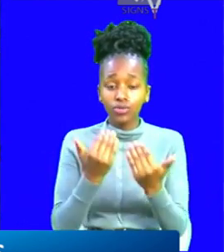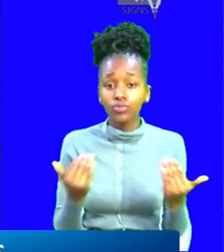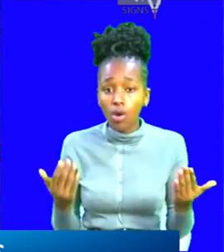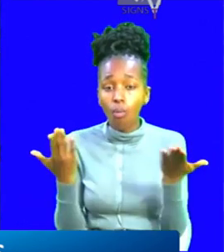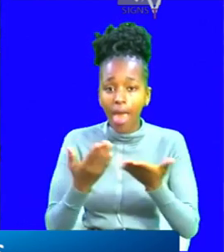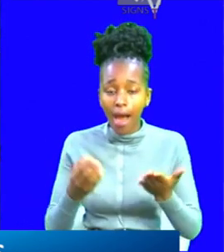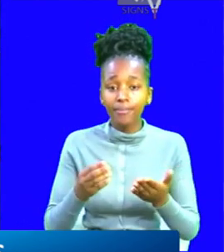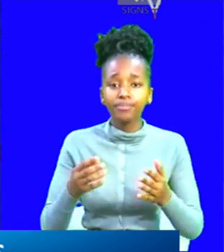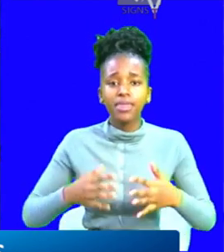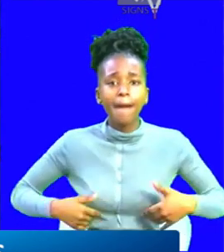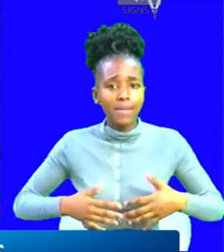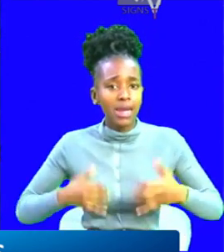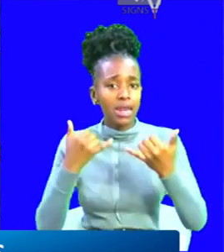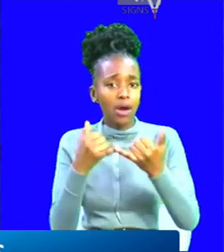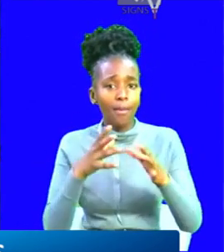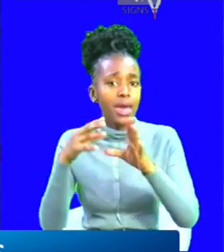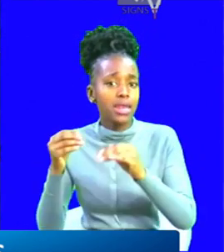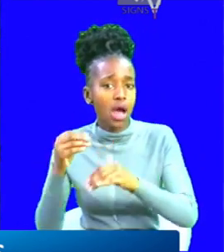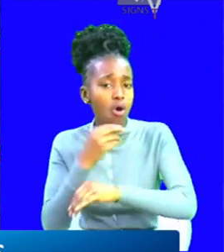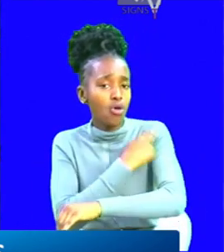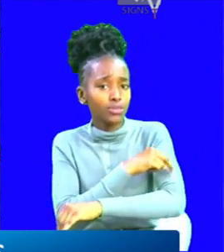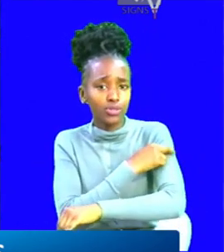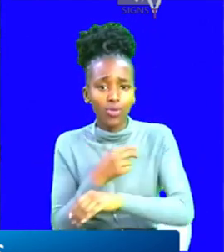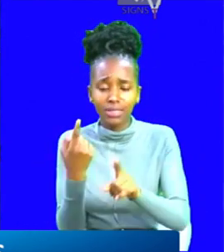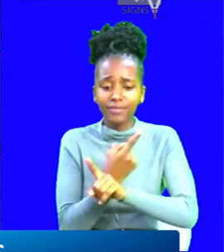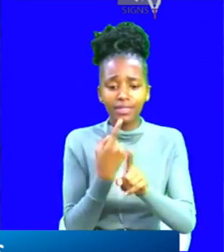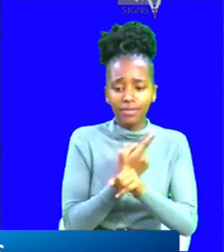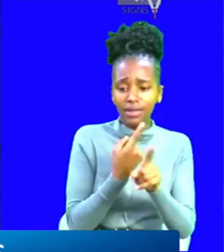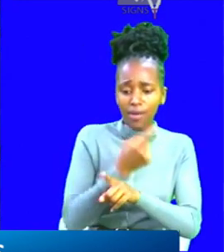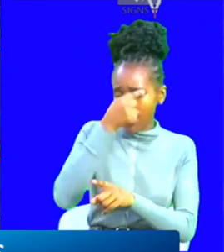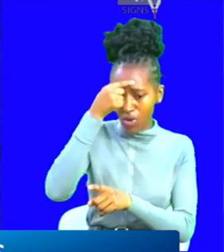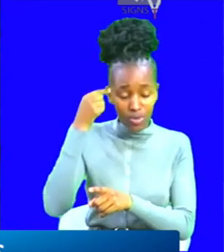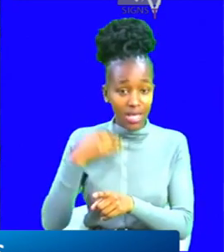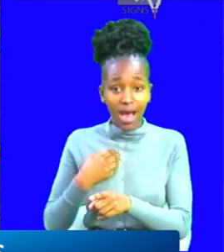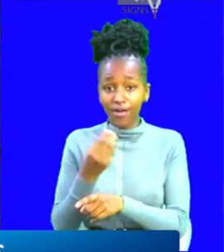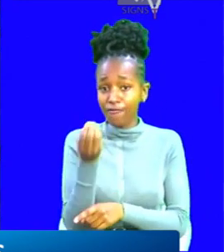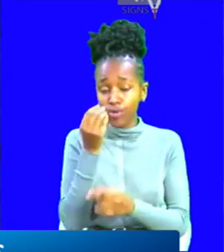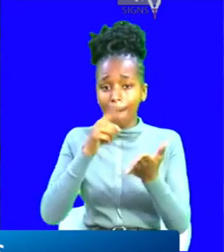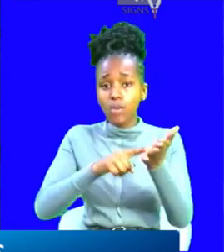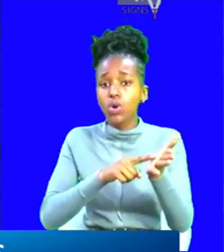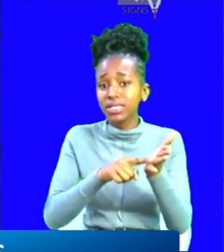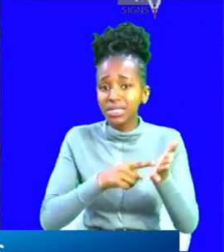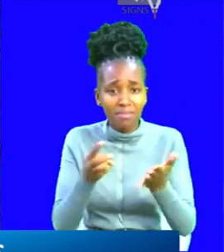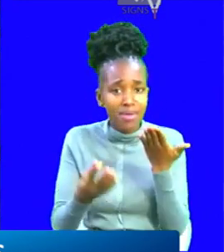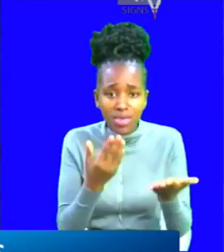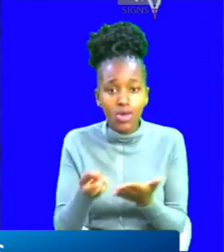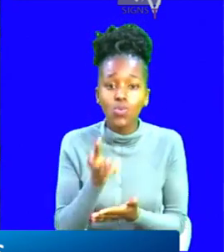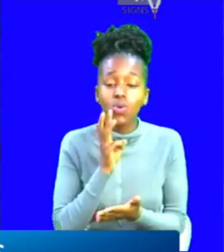County are admitted at various hospitals in the county of a suspected food or water